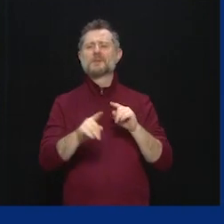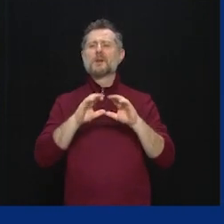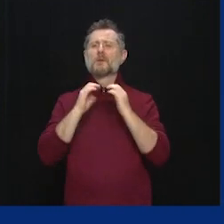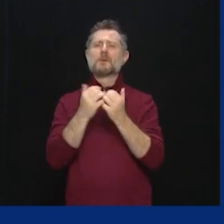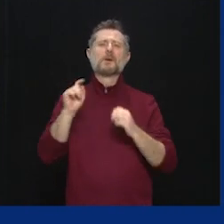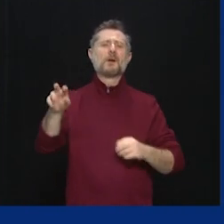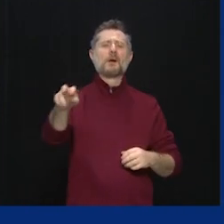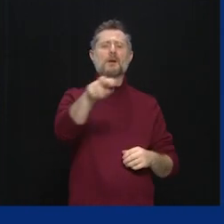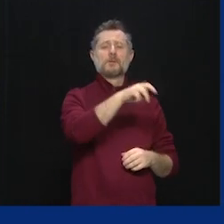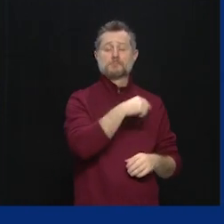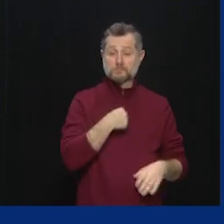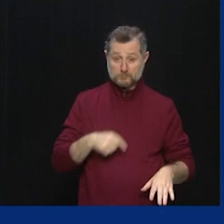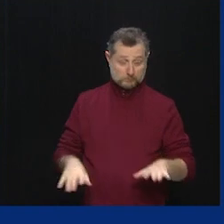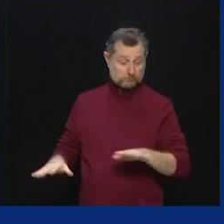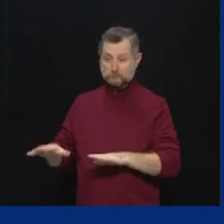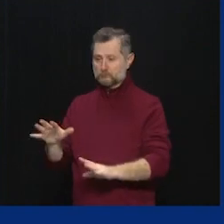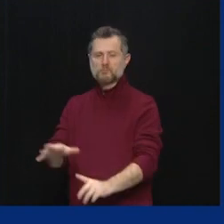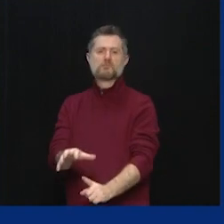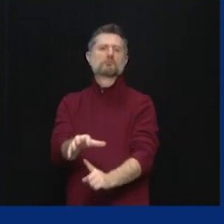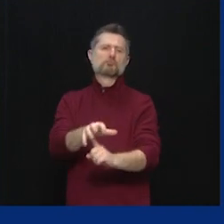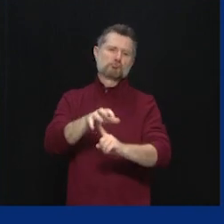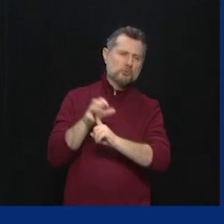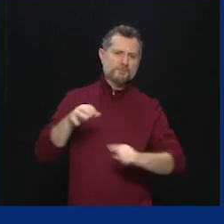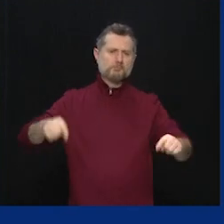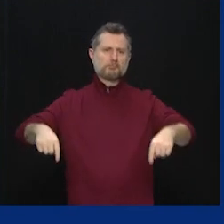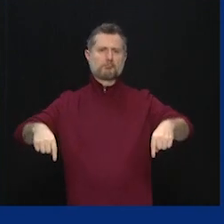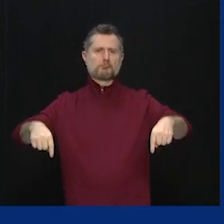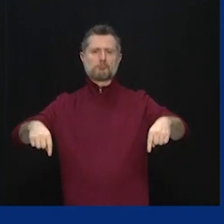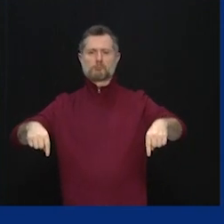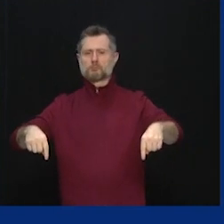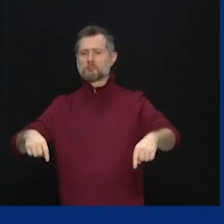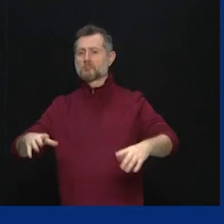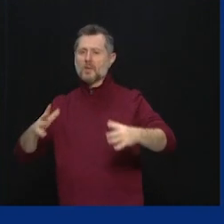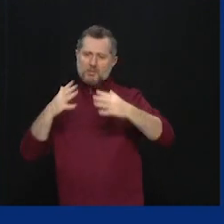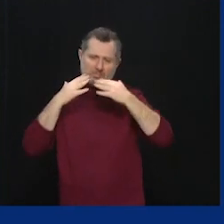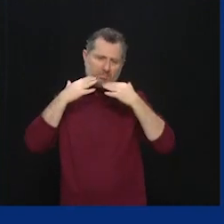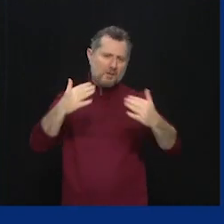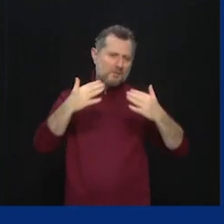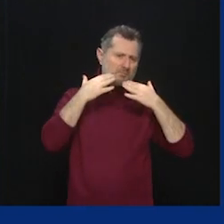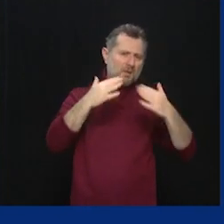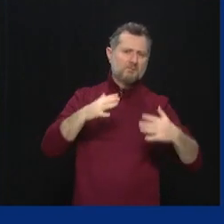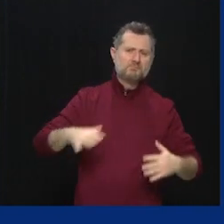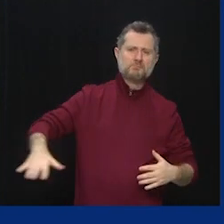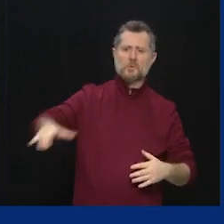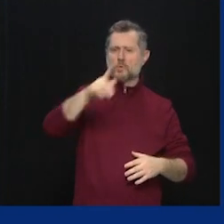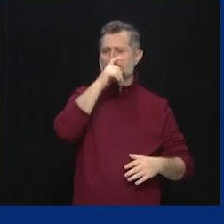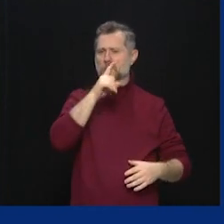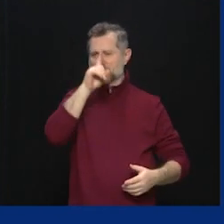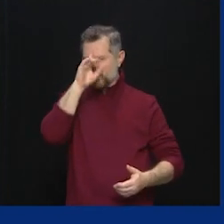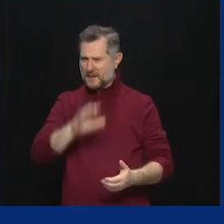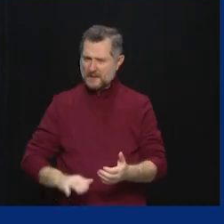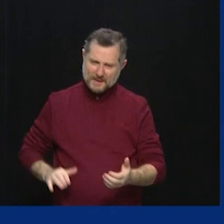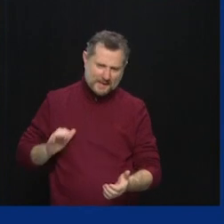everyone, the true believers who helped us write the screenplay for the